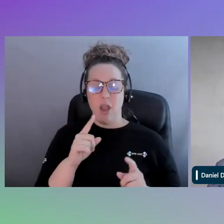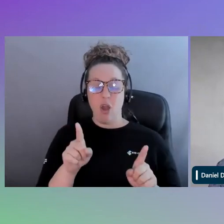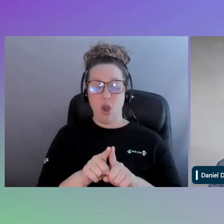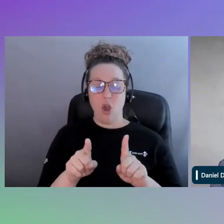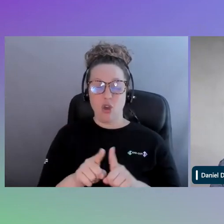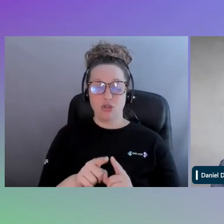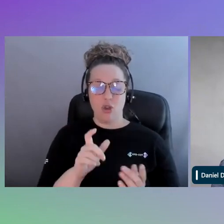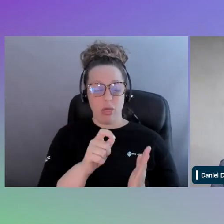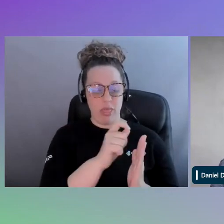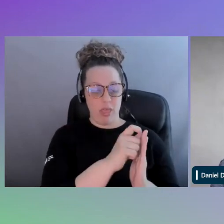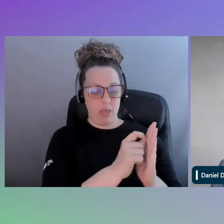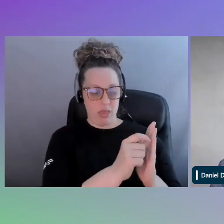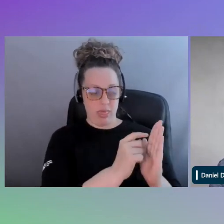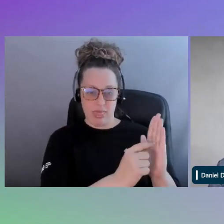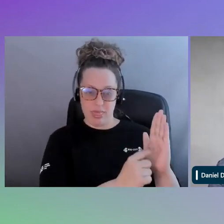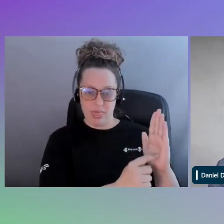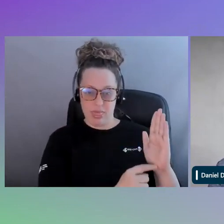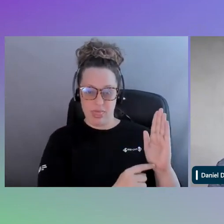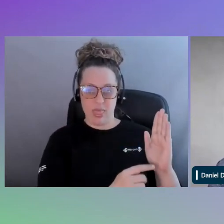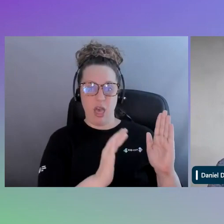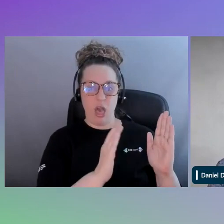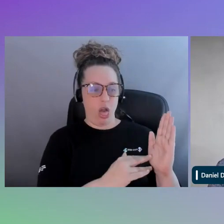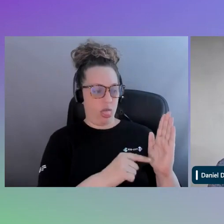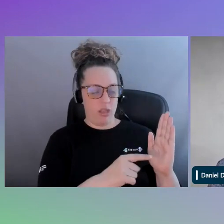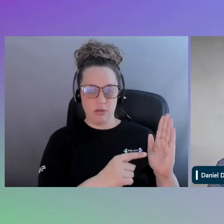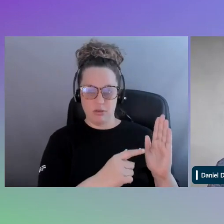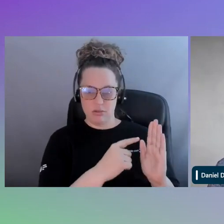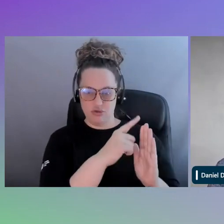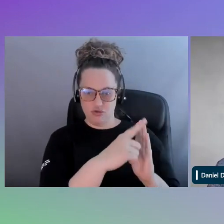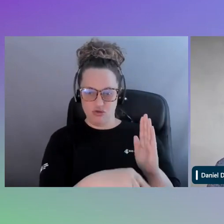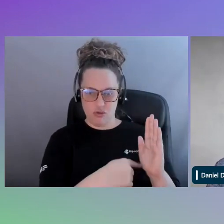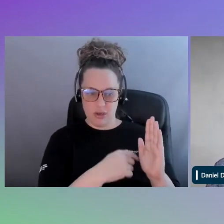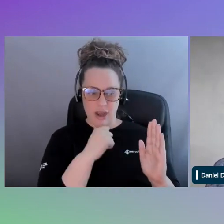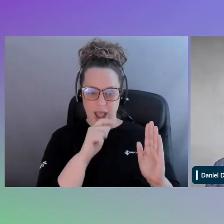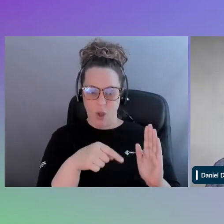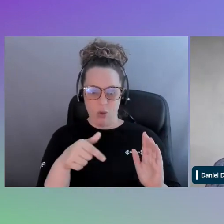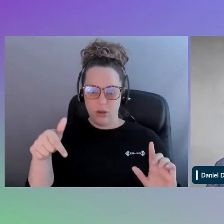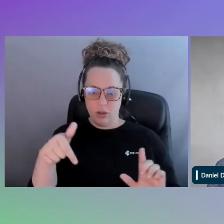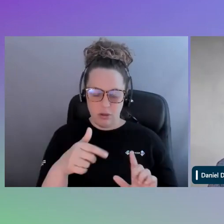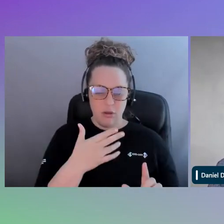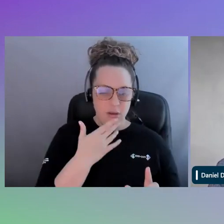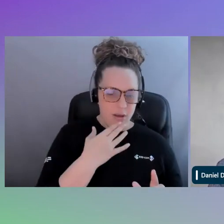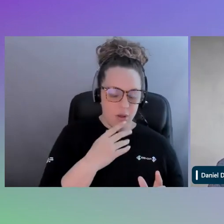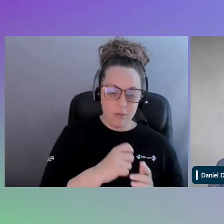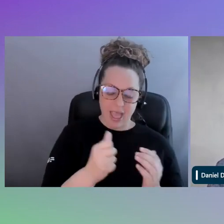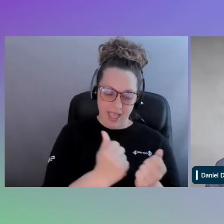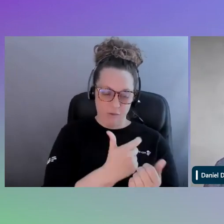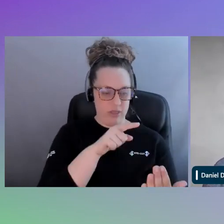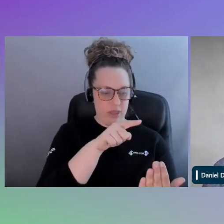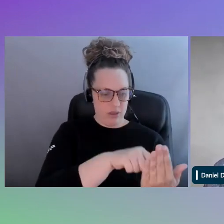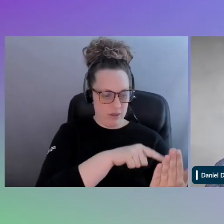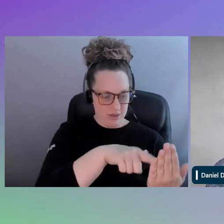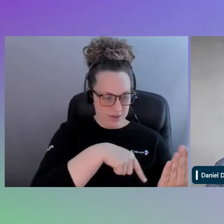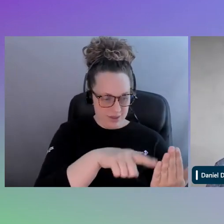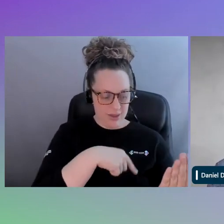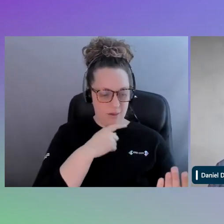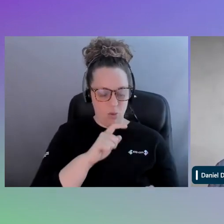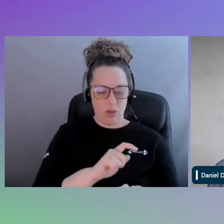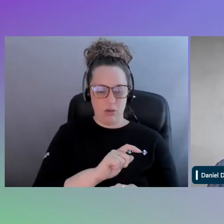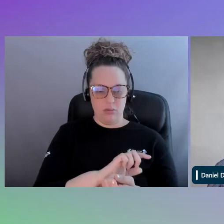see what accessibility labels they're going to expose to the user, or accessibility value, or how things are